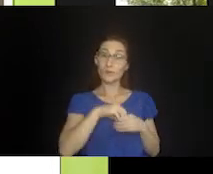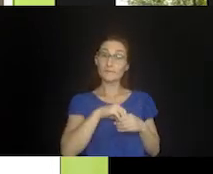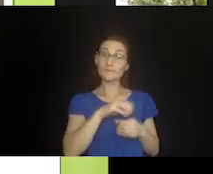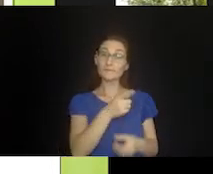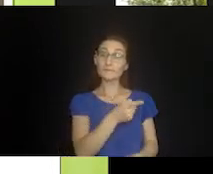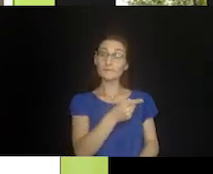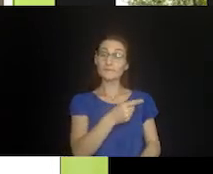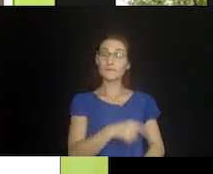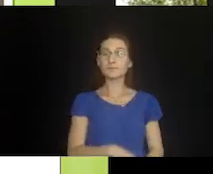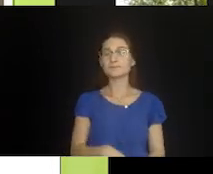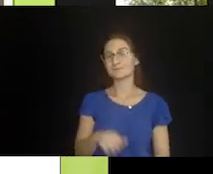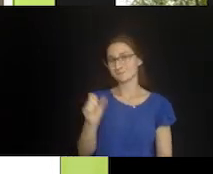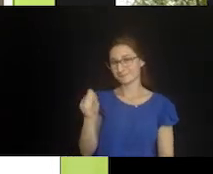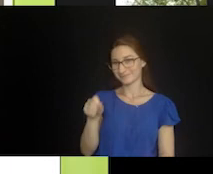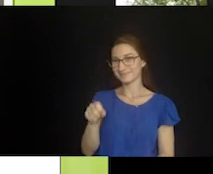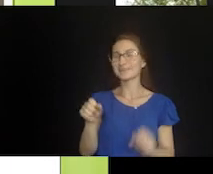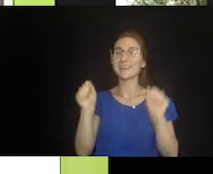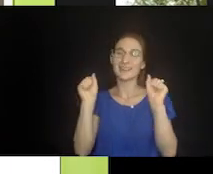members involved in your group?